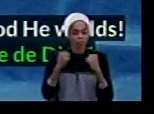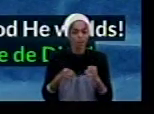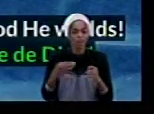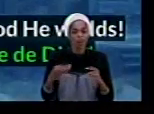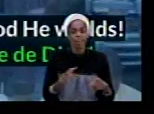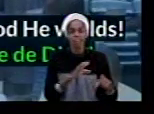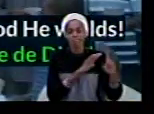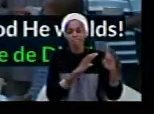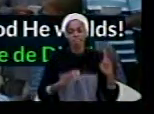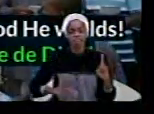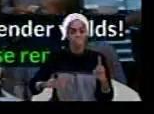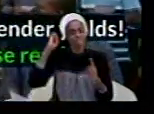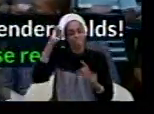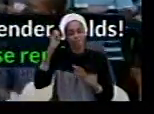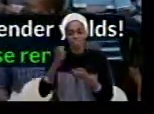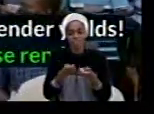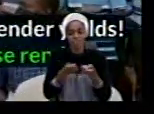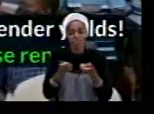power.